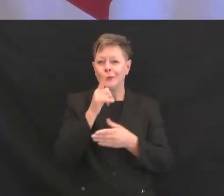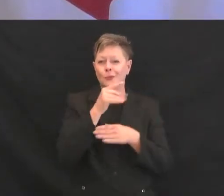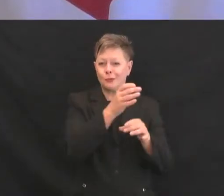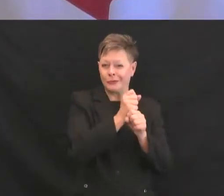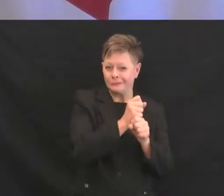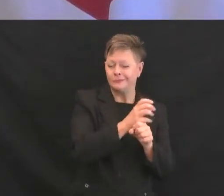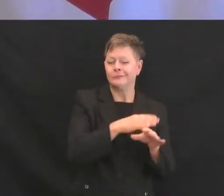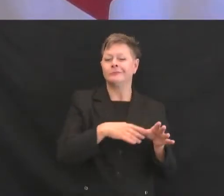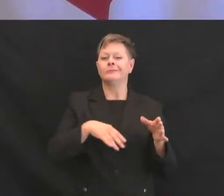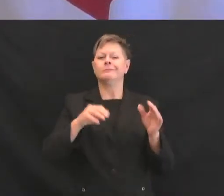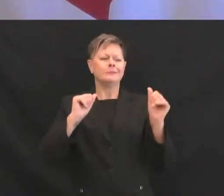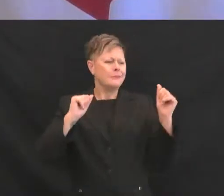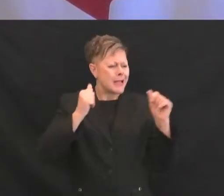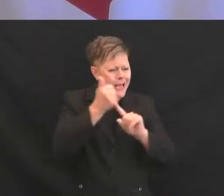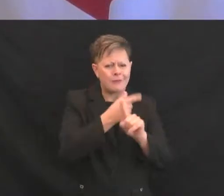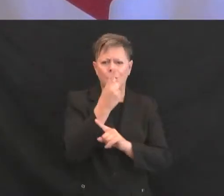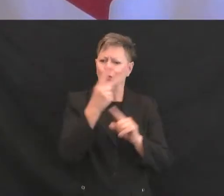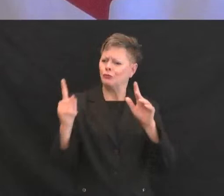distinguished guests.